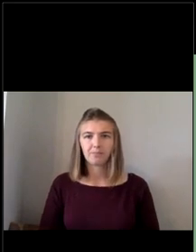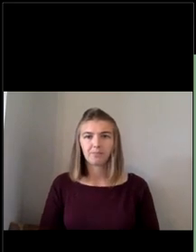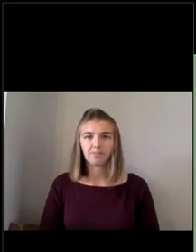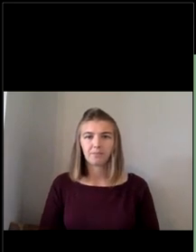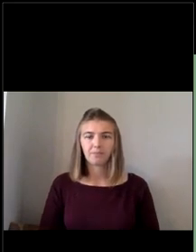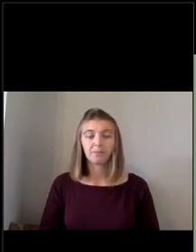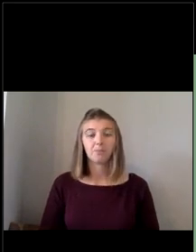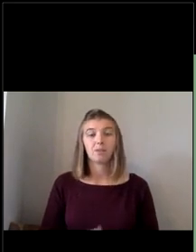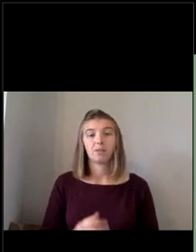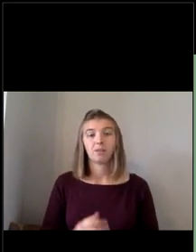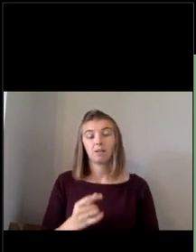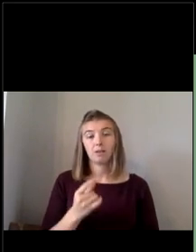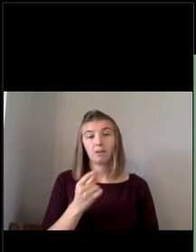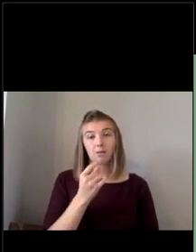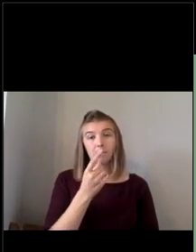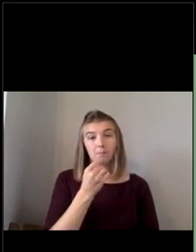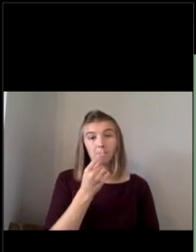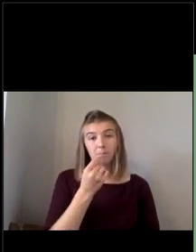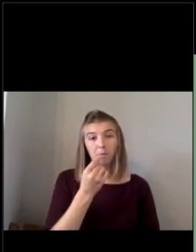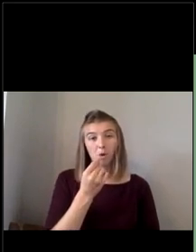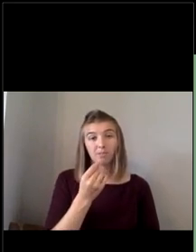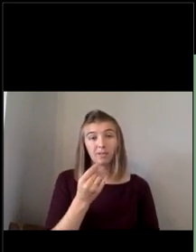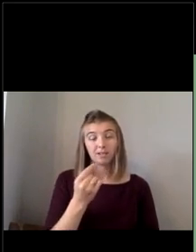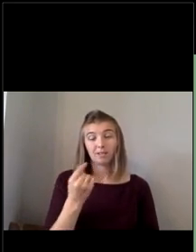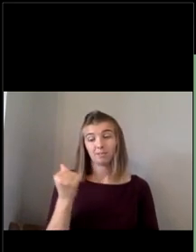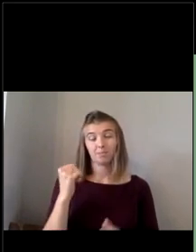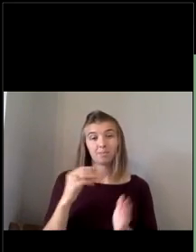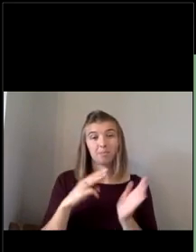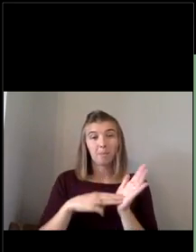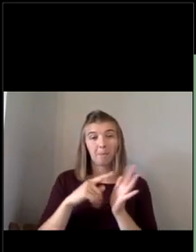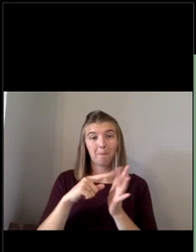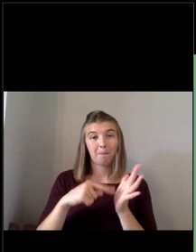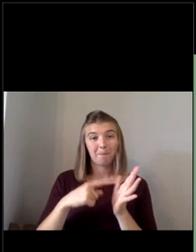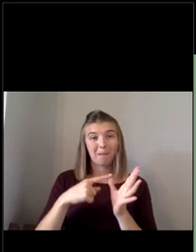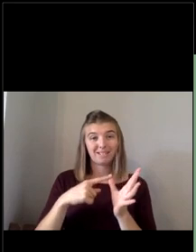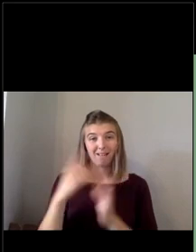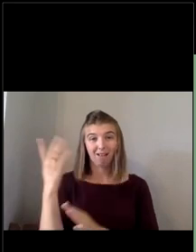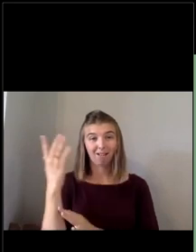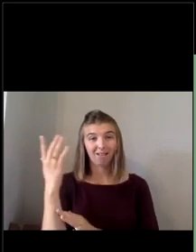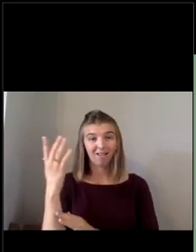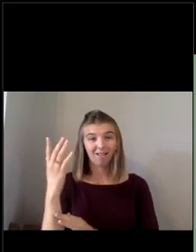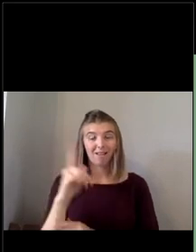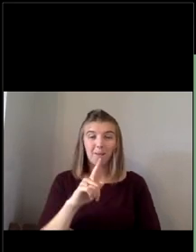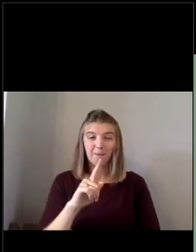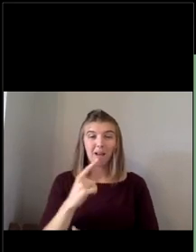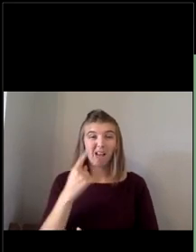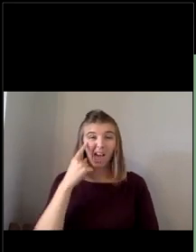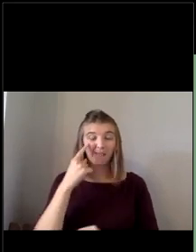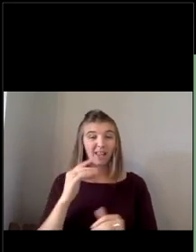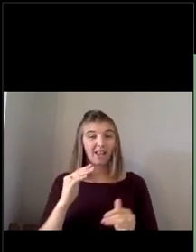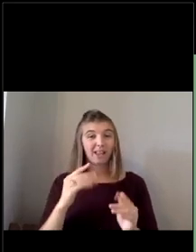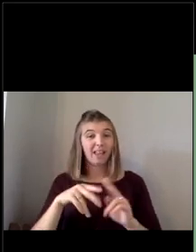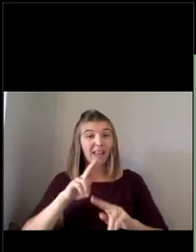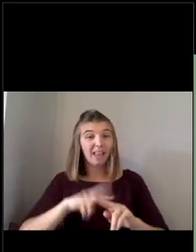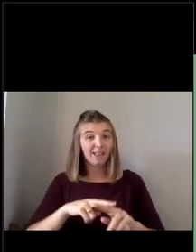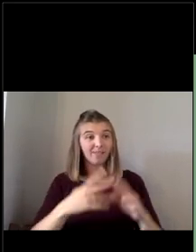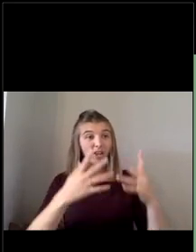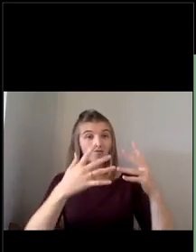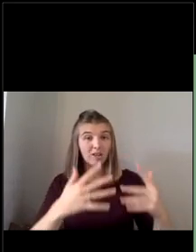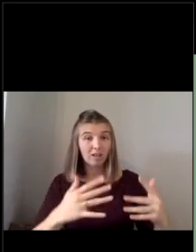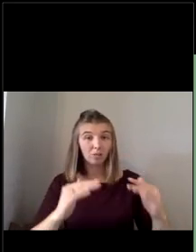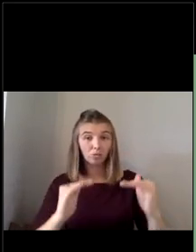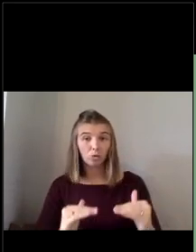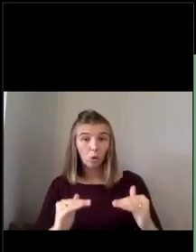previous presenter. But, you know, low attainment is an effect of isolation, I believe. The attainment gap, you know,